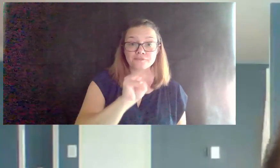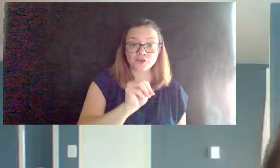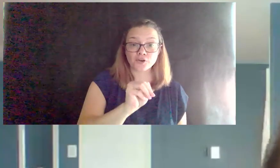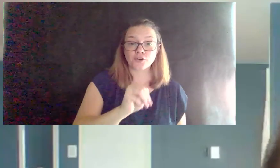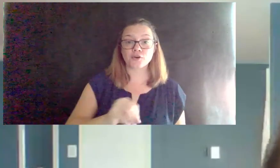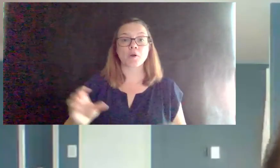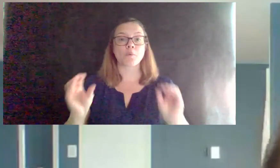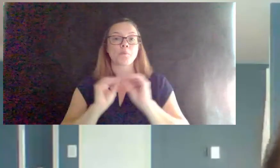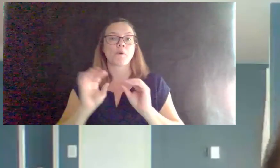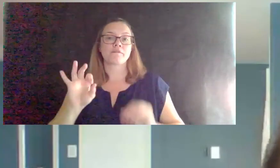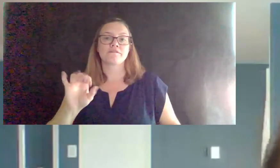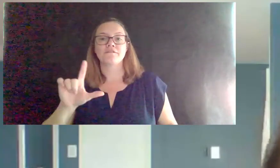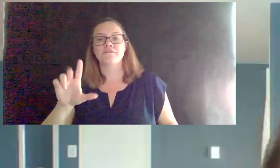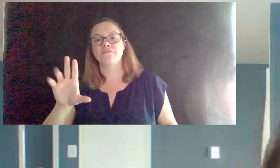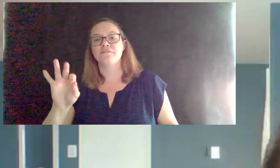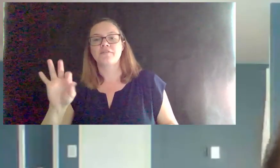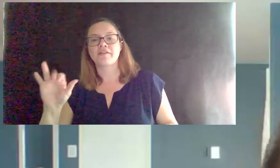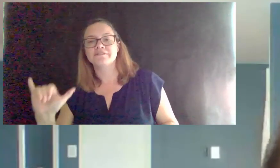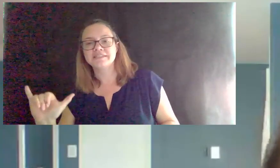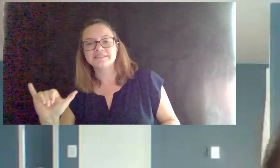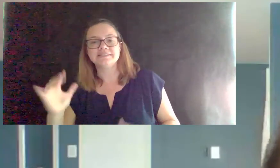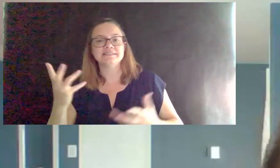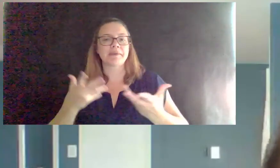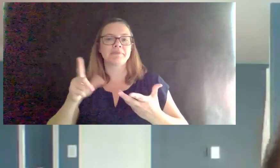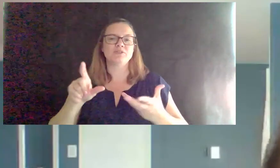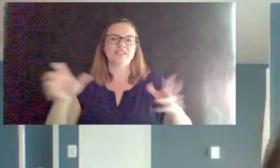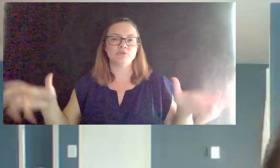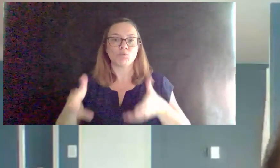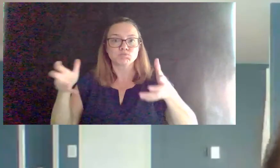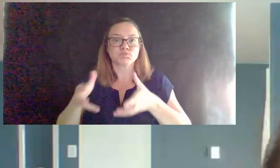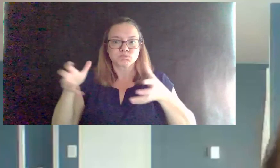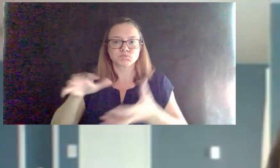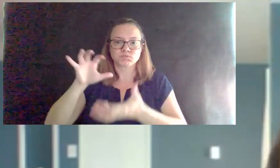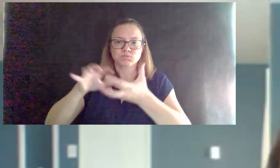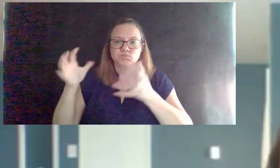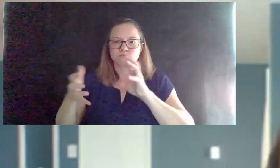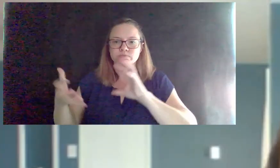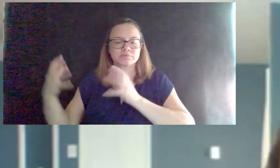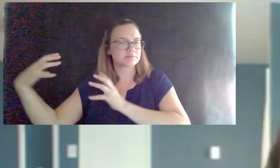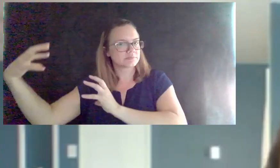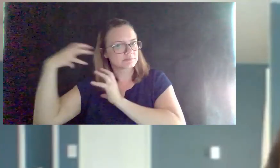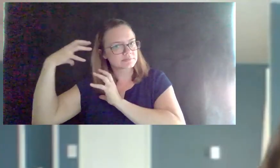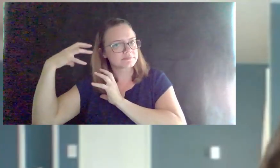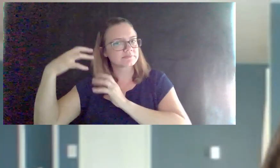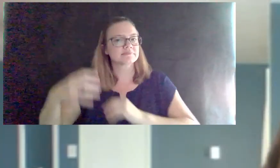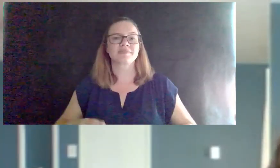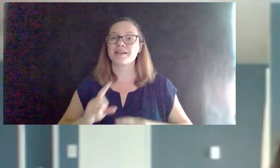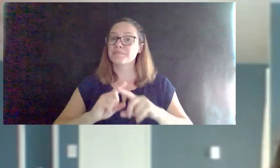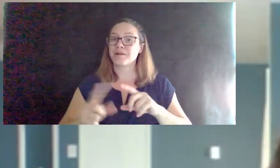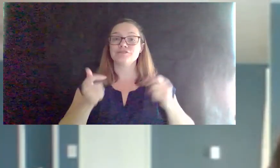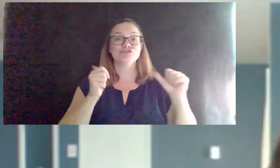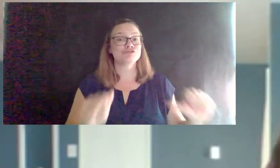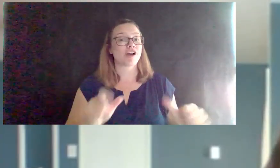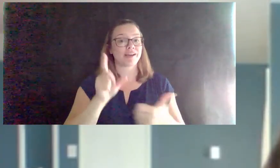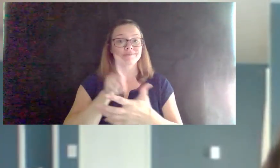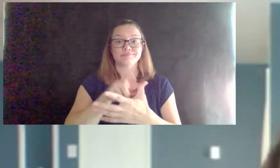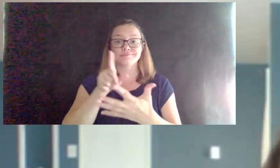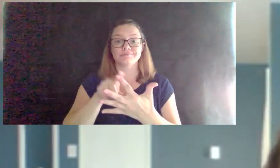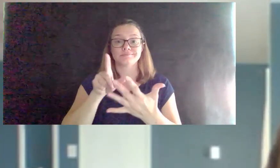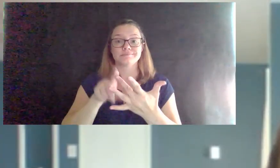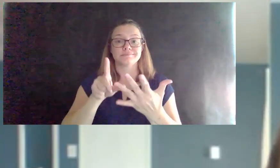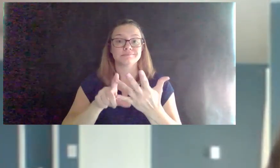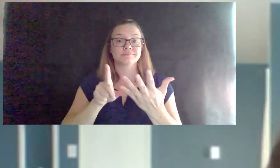a fluffier pillow, maybe you need to give your pillow a little life. But one of the best things to do is just try them out.